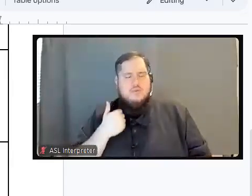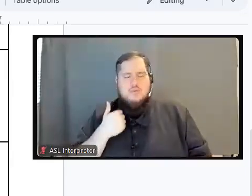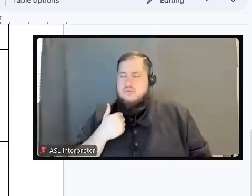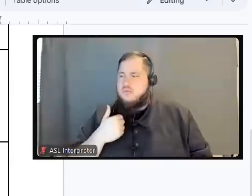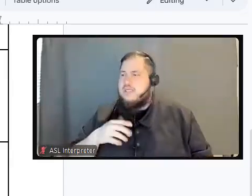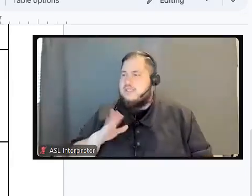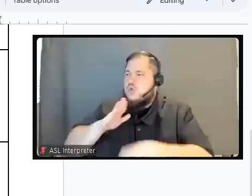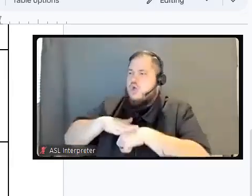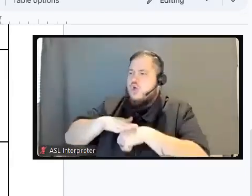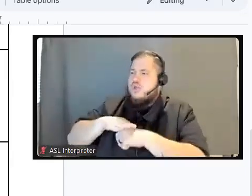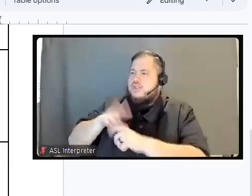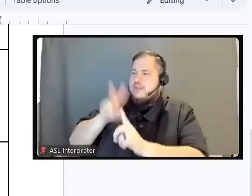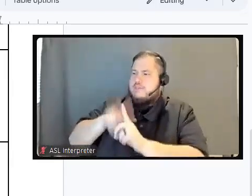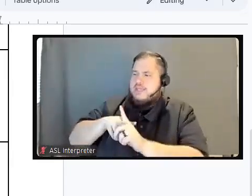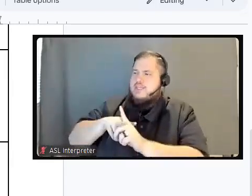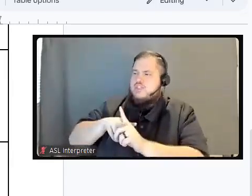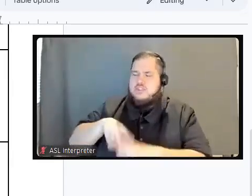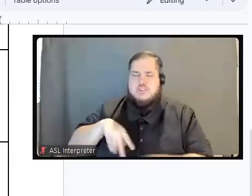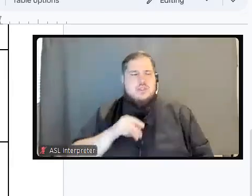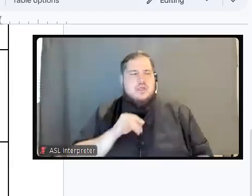thank you for that clarification.